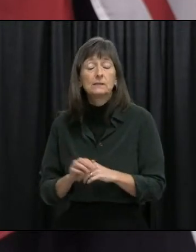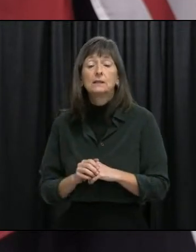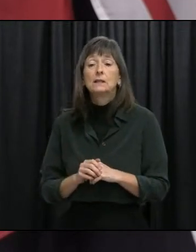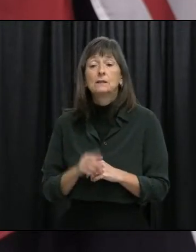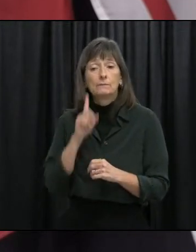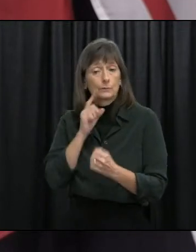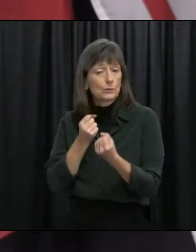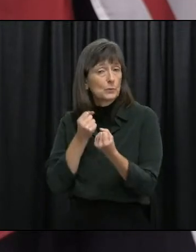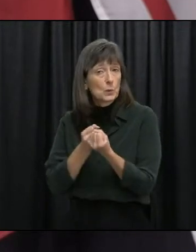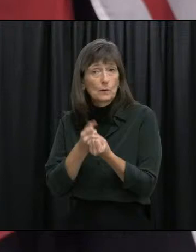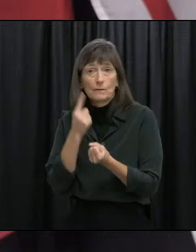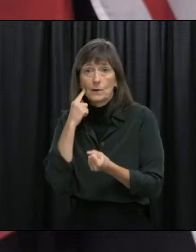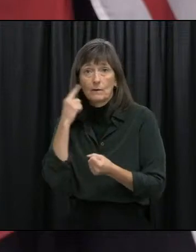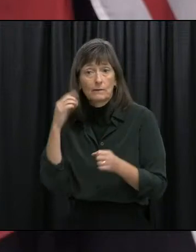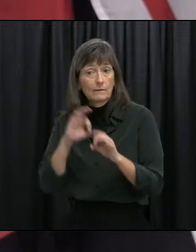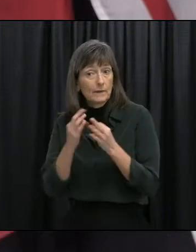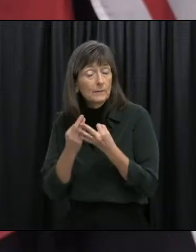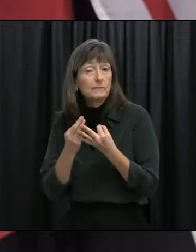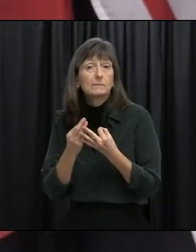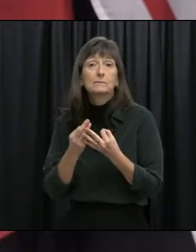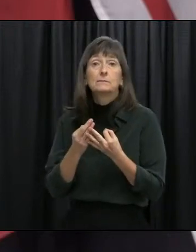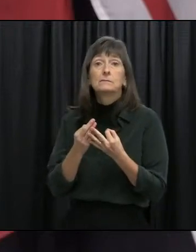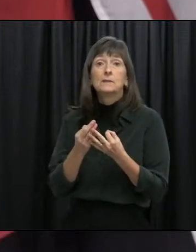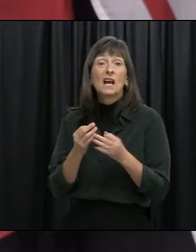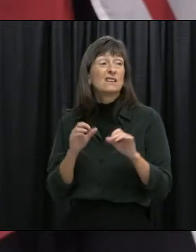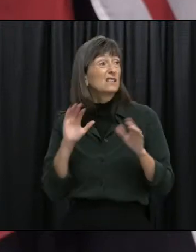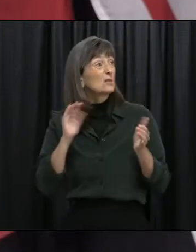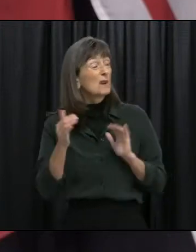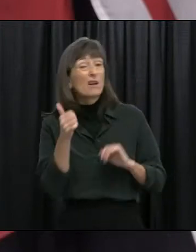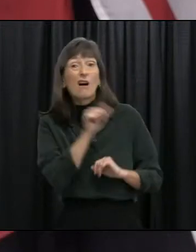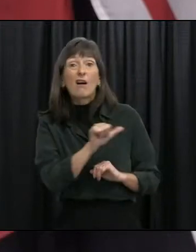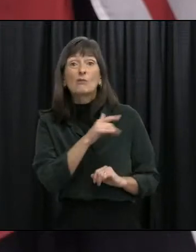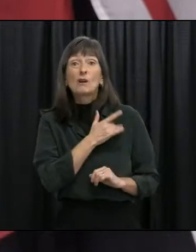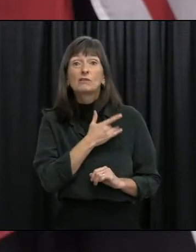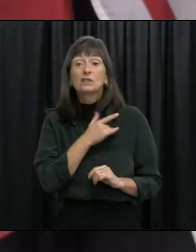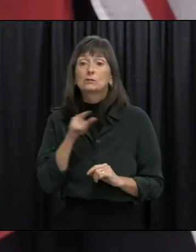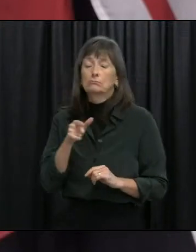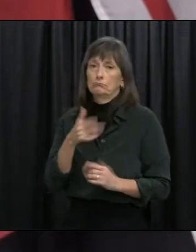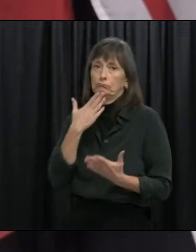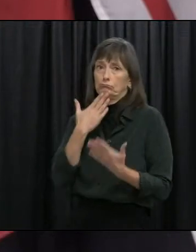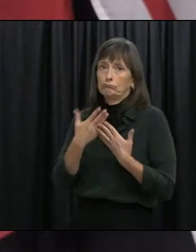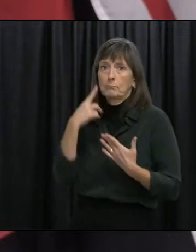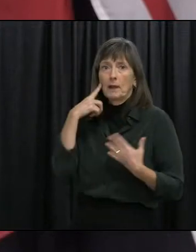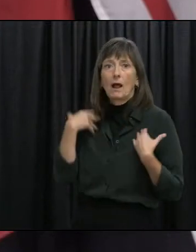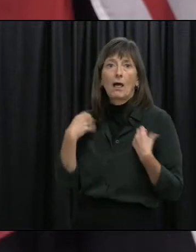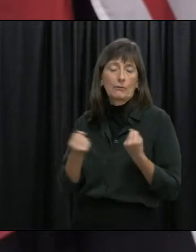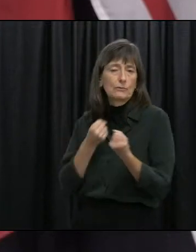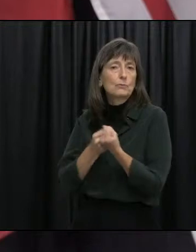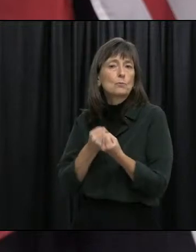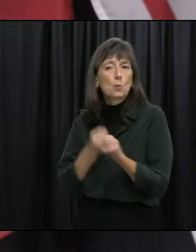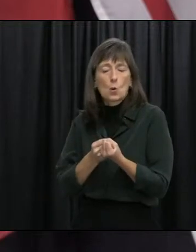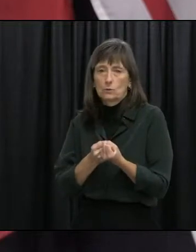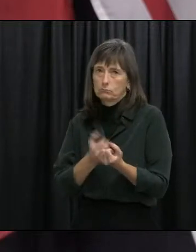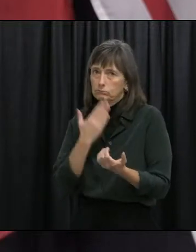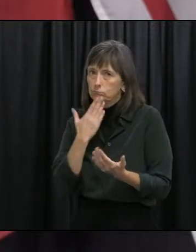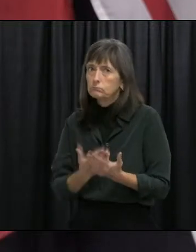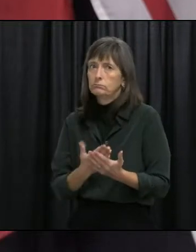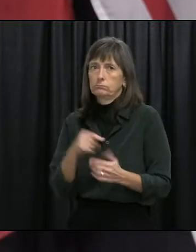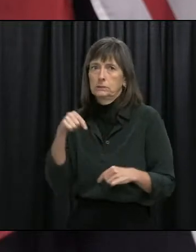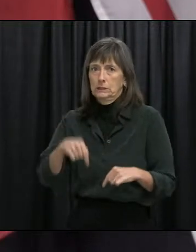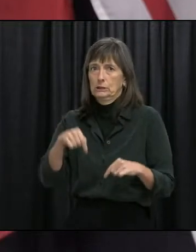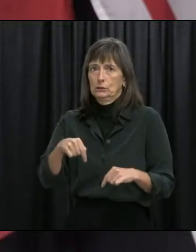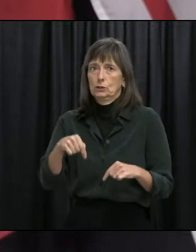that regard for mental health than any other jurisdiction in Canada. And I would suggest that anyone who feels